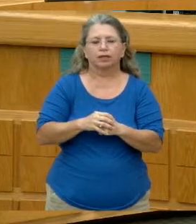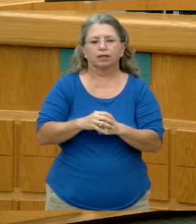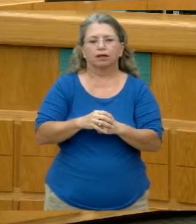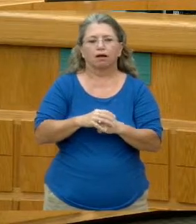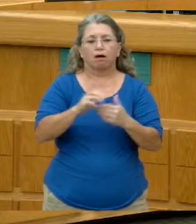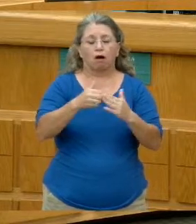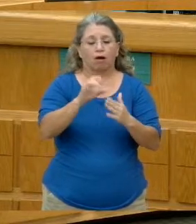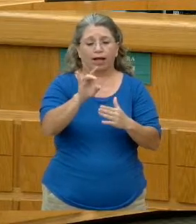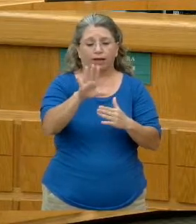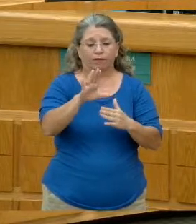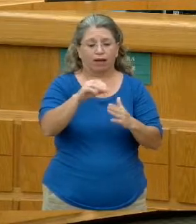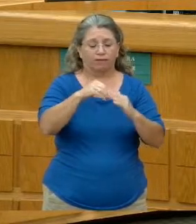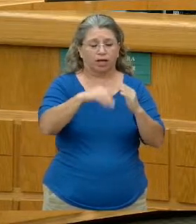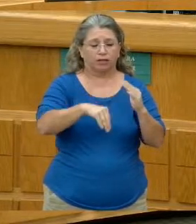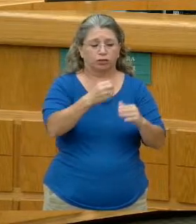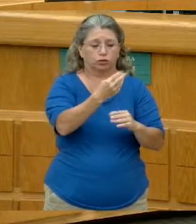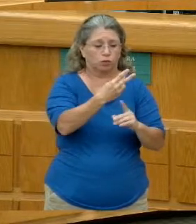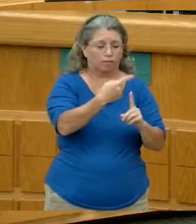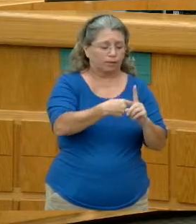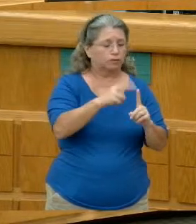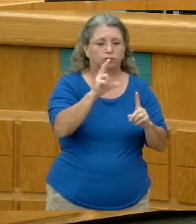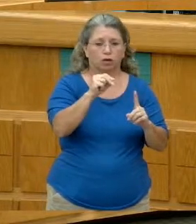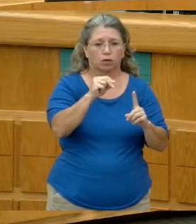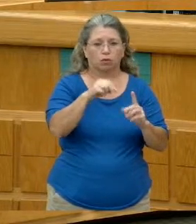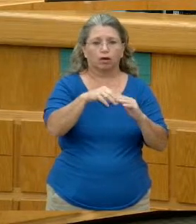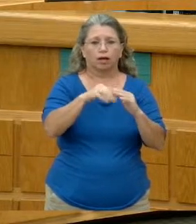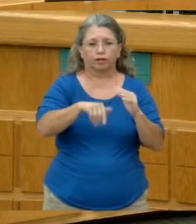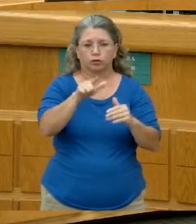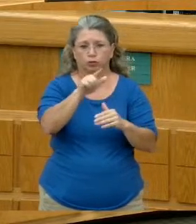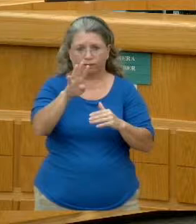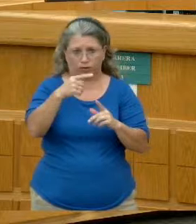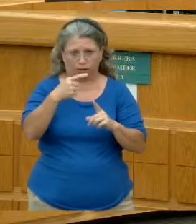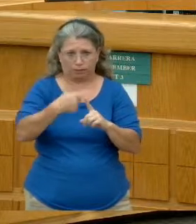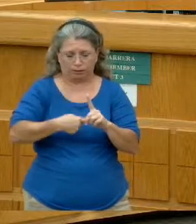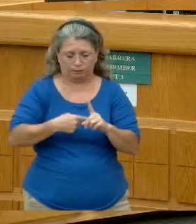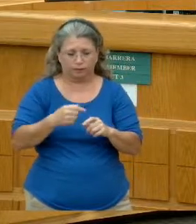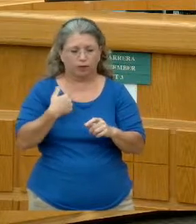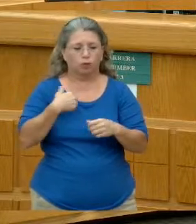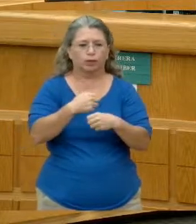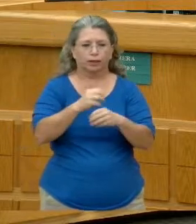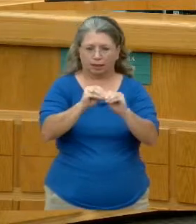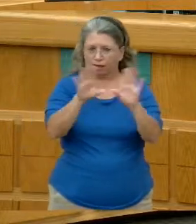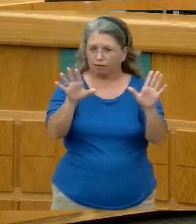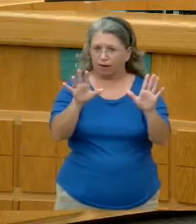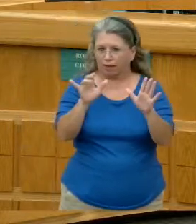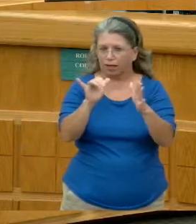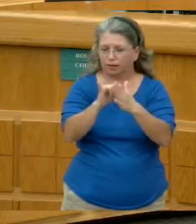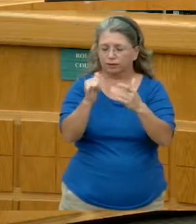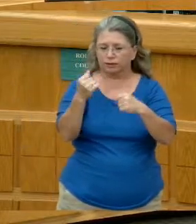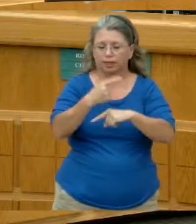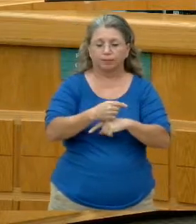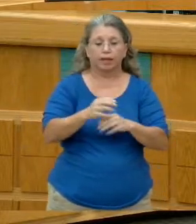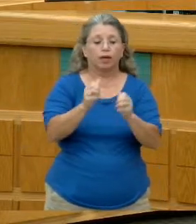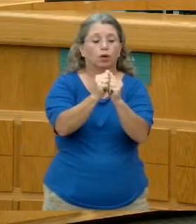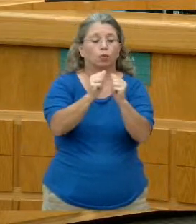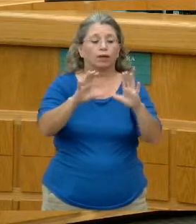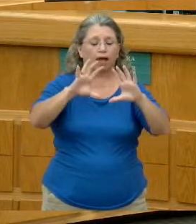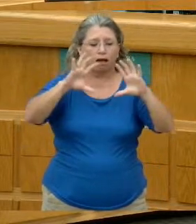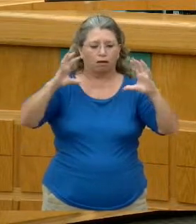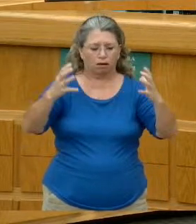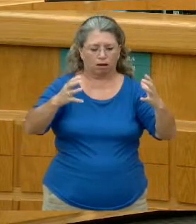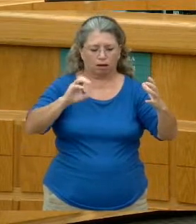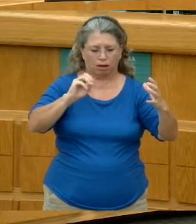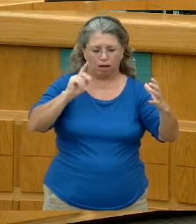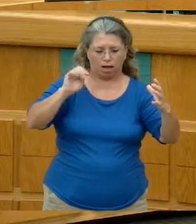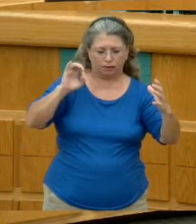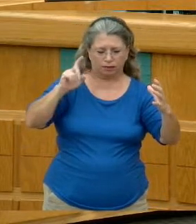months. And so we've made these corrections today for clarification. Without context, this number during our press conference